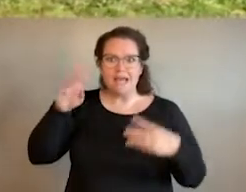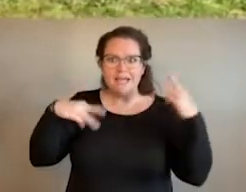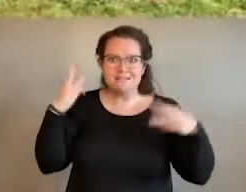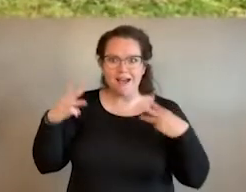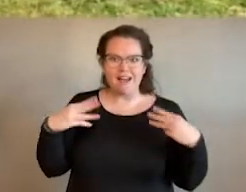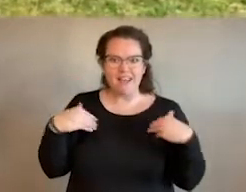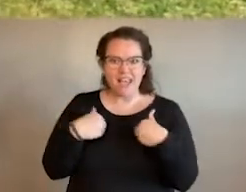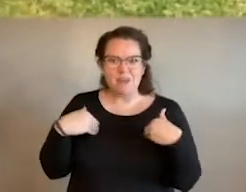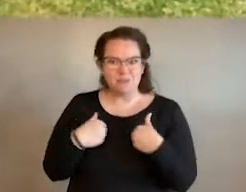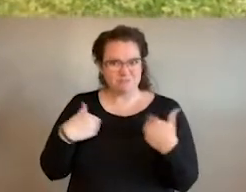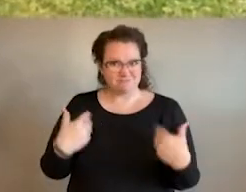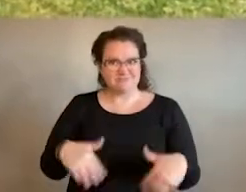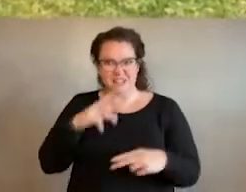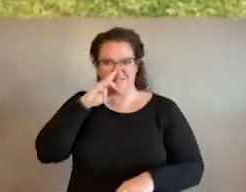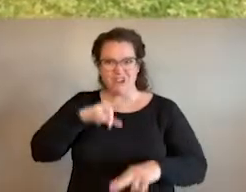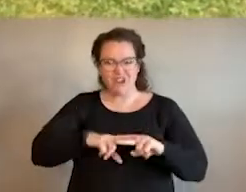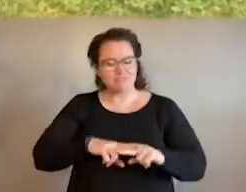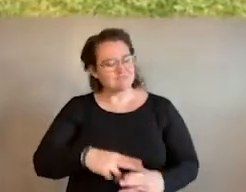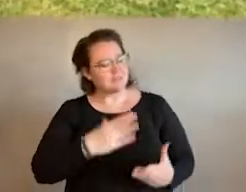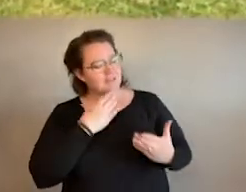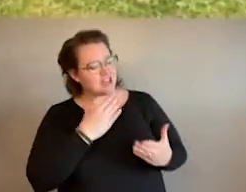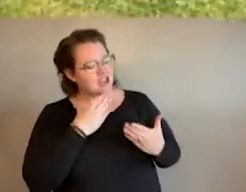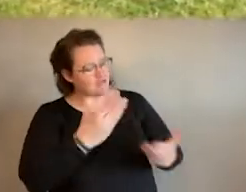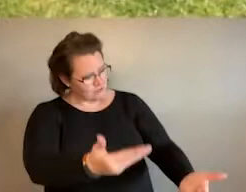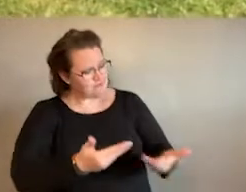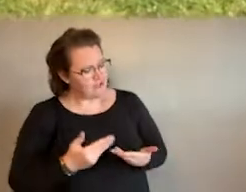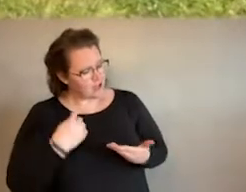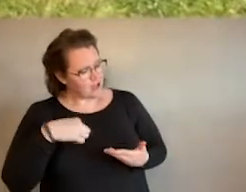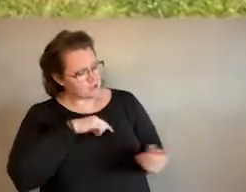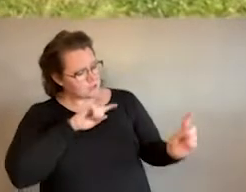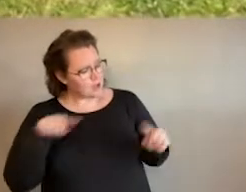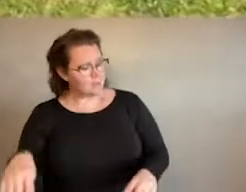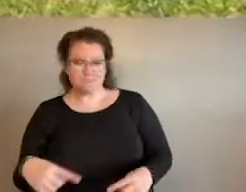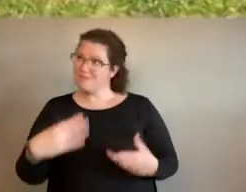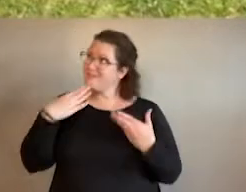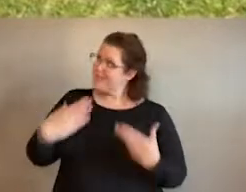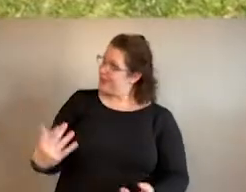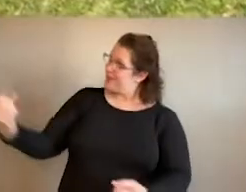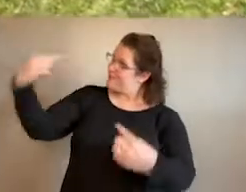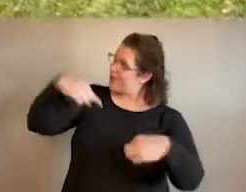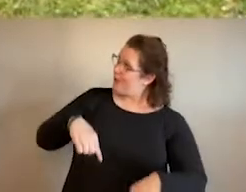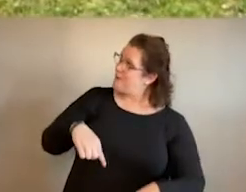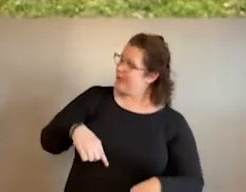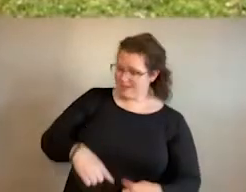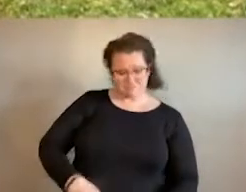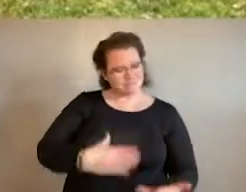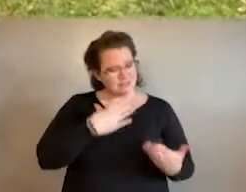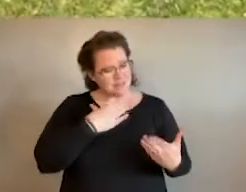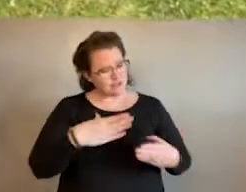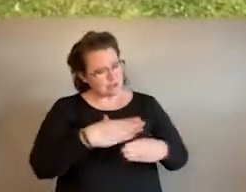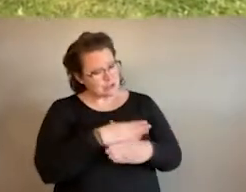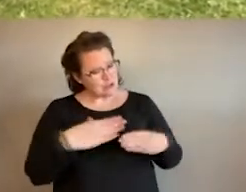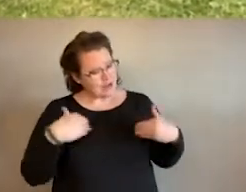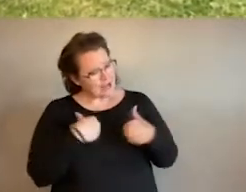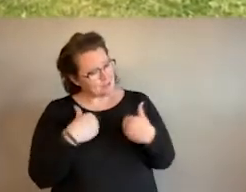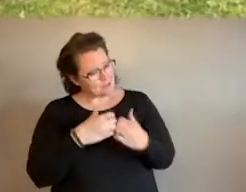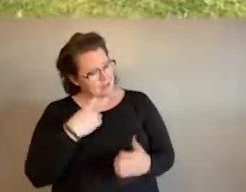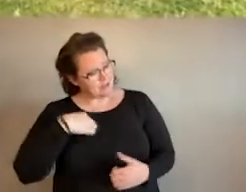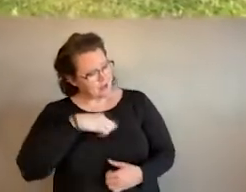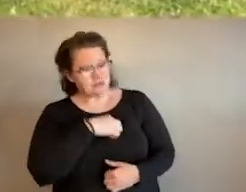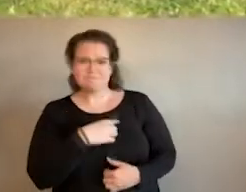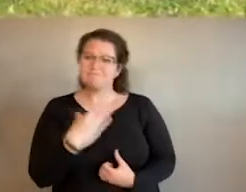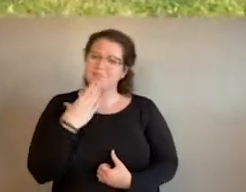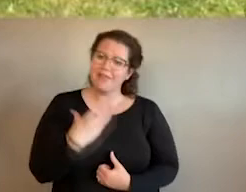Cool. Well, thank you guys so much for letting us come out and film. Nice to have you. Sharing your animals with us. They are adorable. Thank